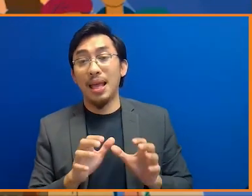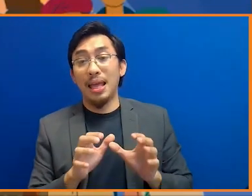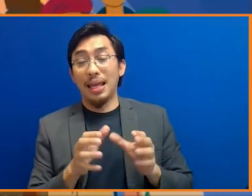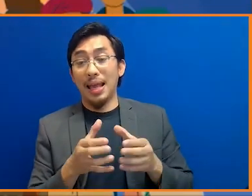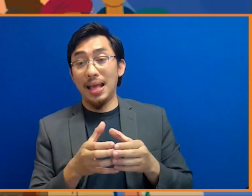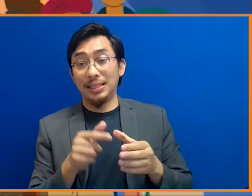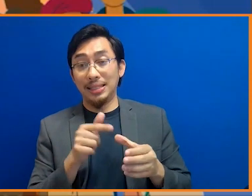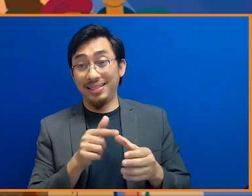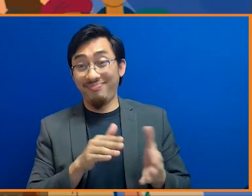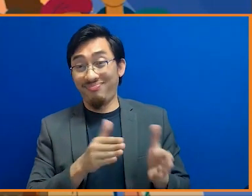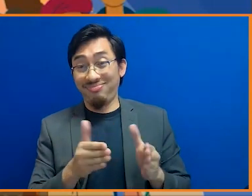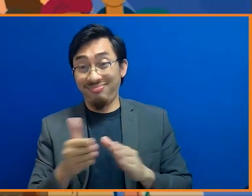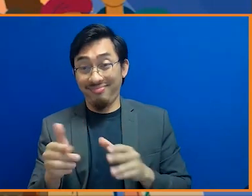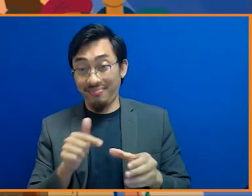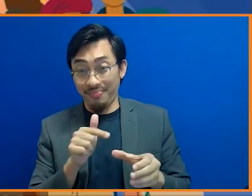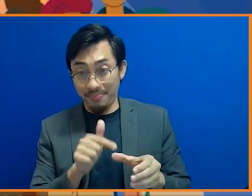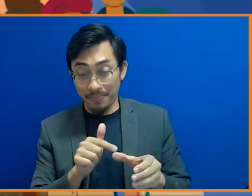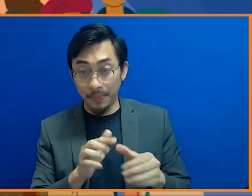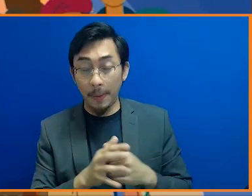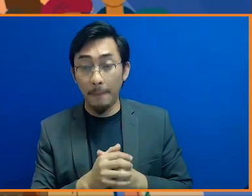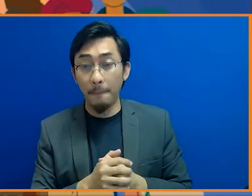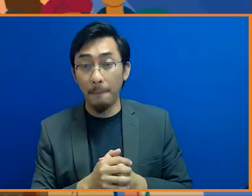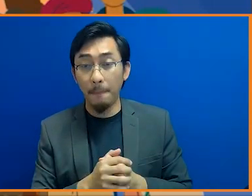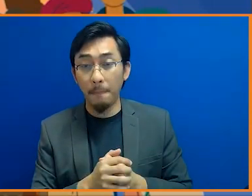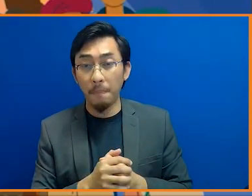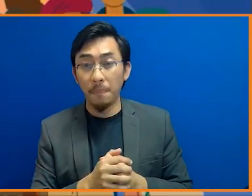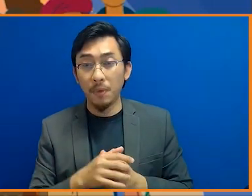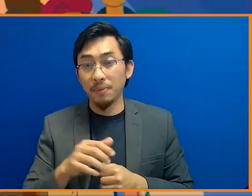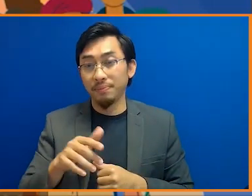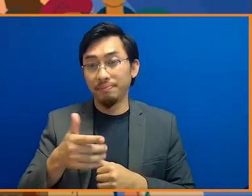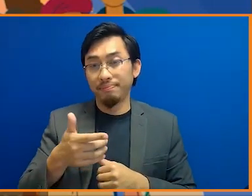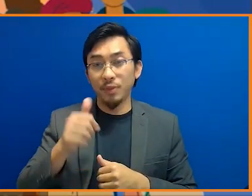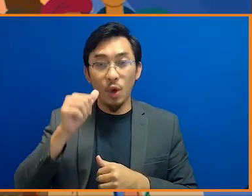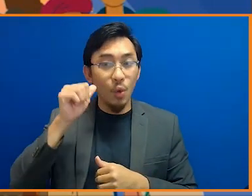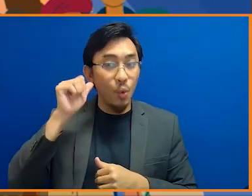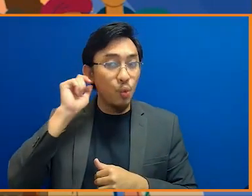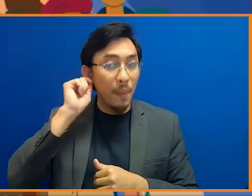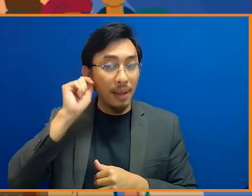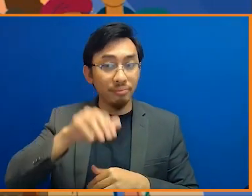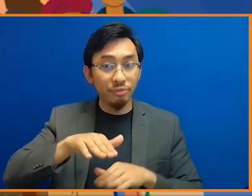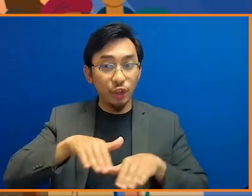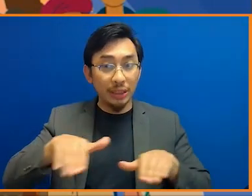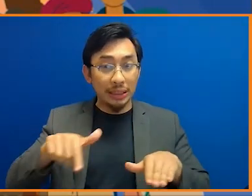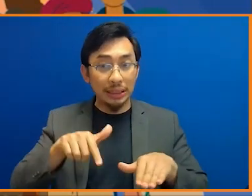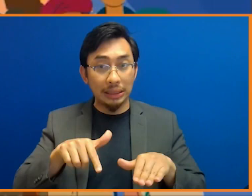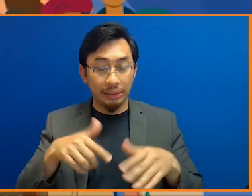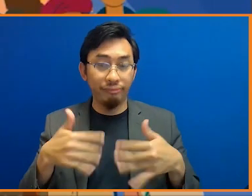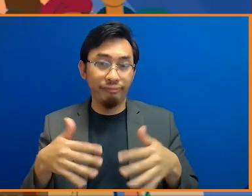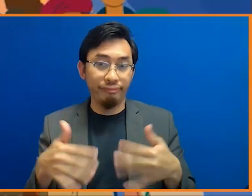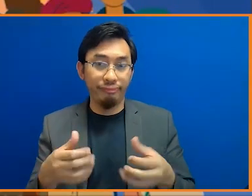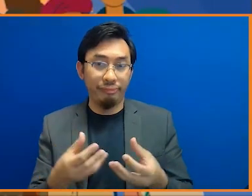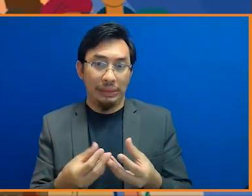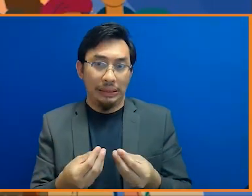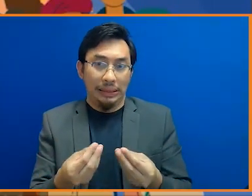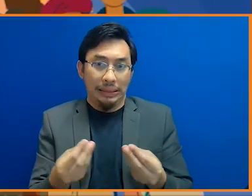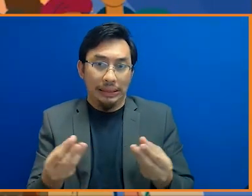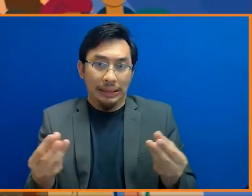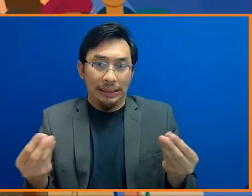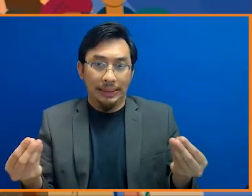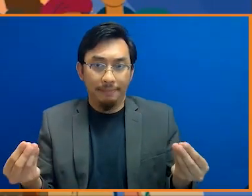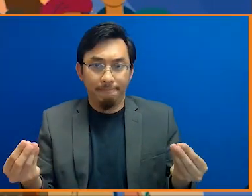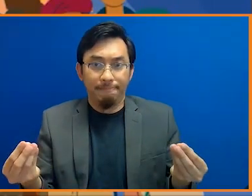in that class of the victims, women, children are more likely to be